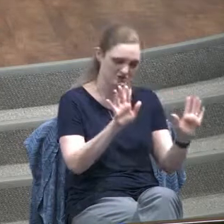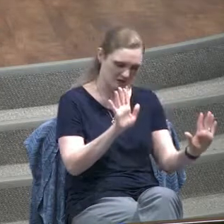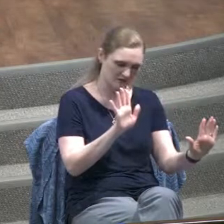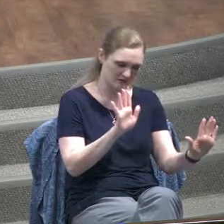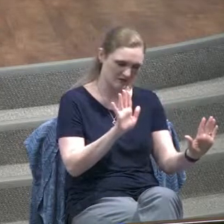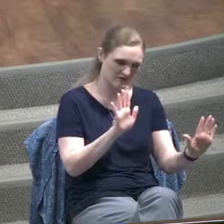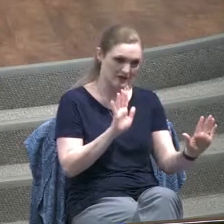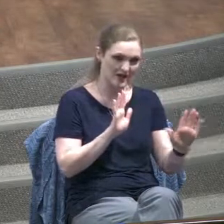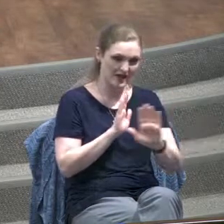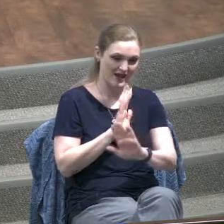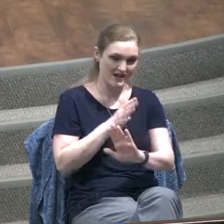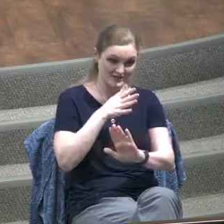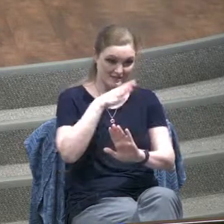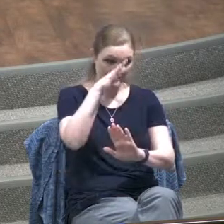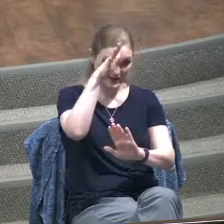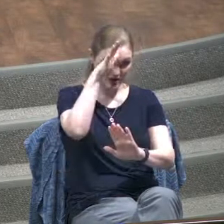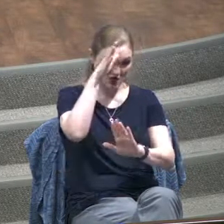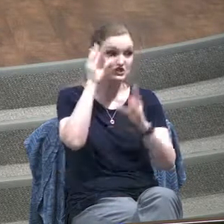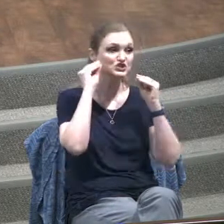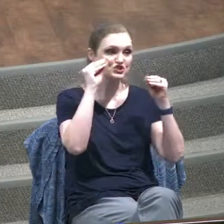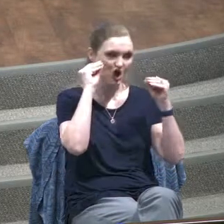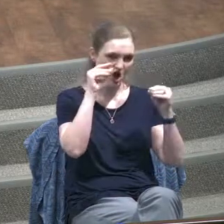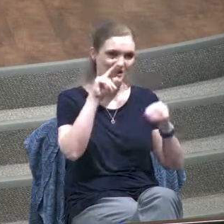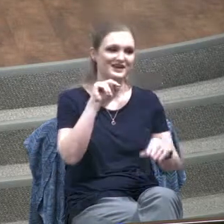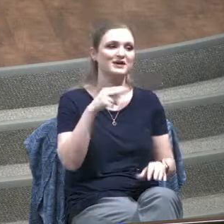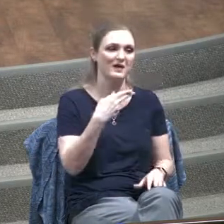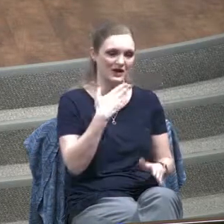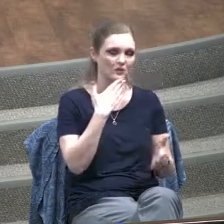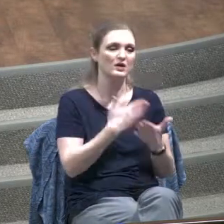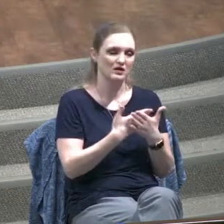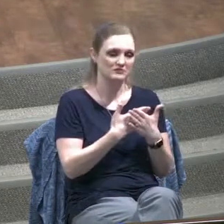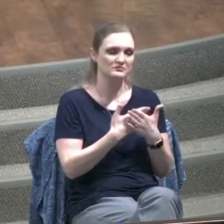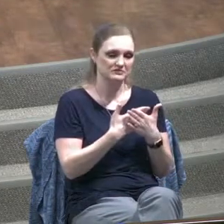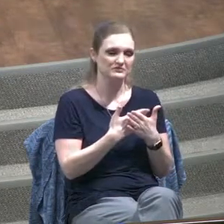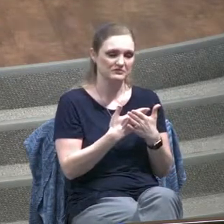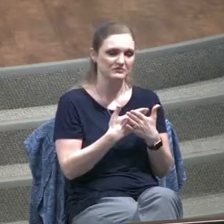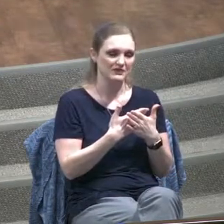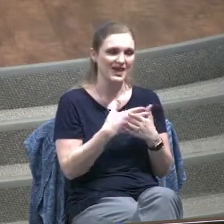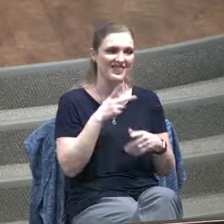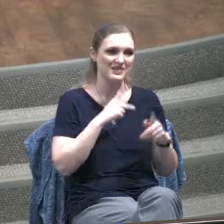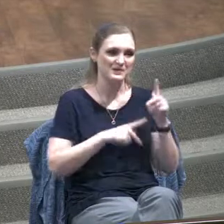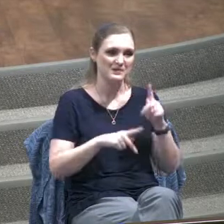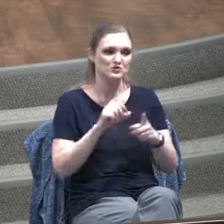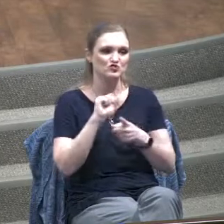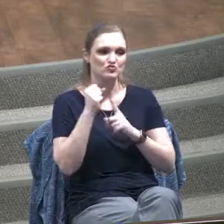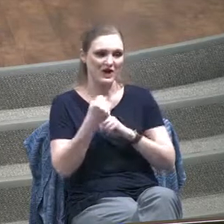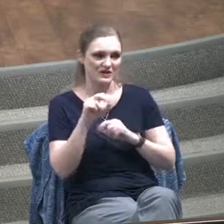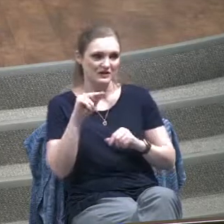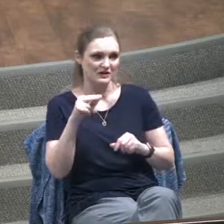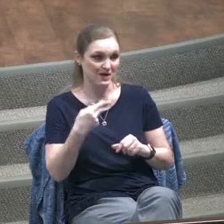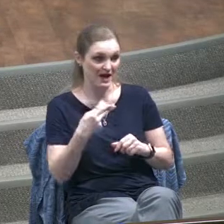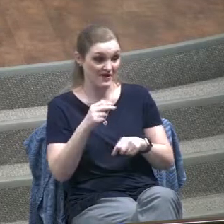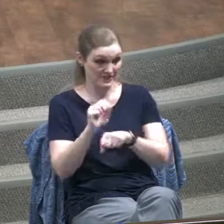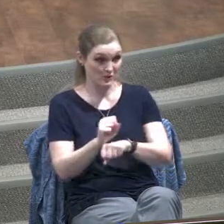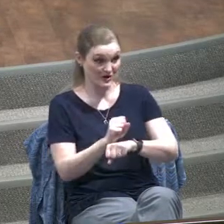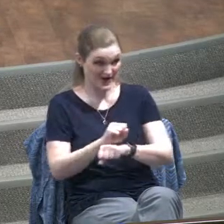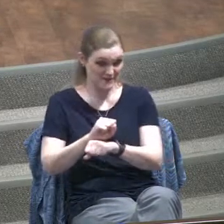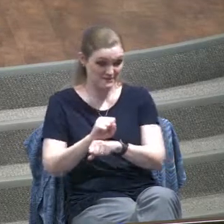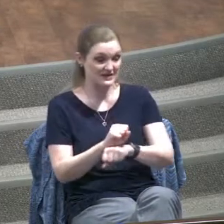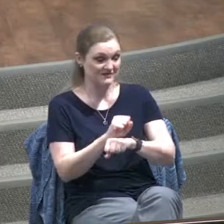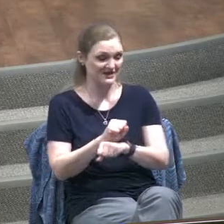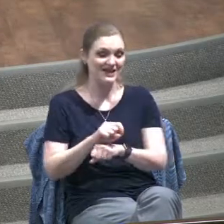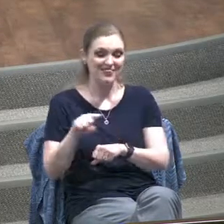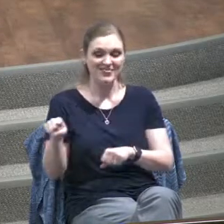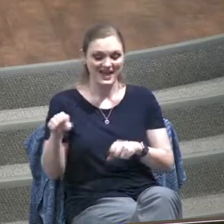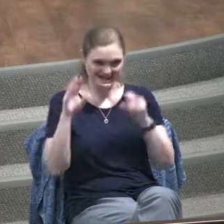his parents taught him well. And the people around him that were exiled